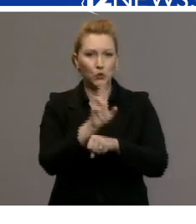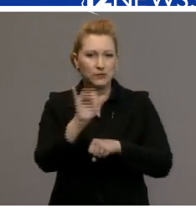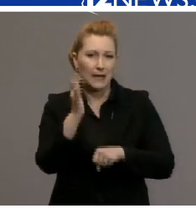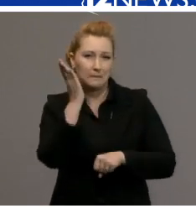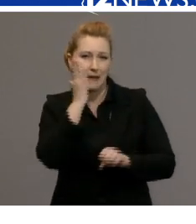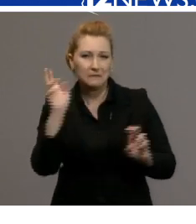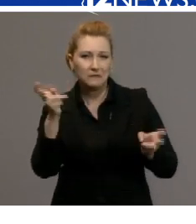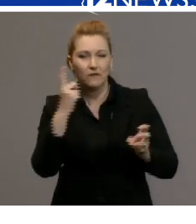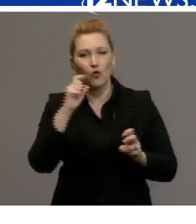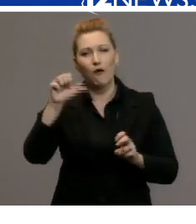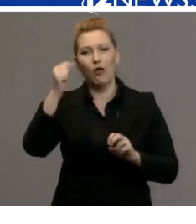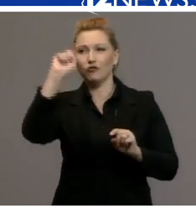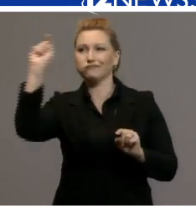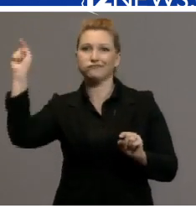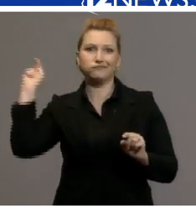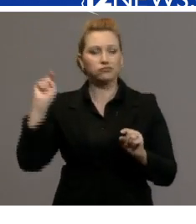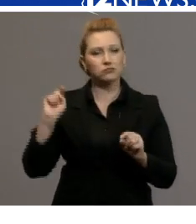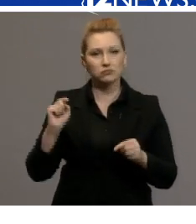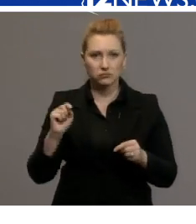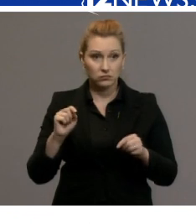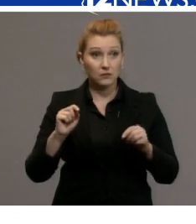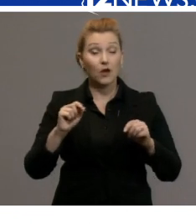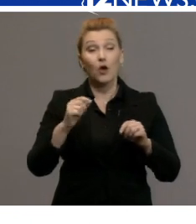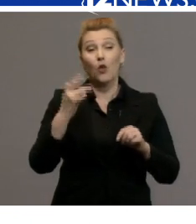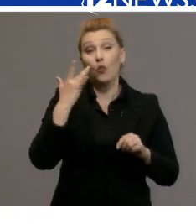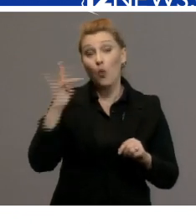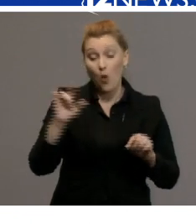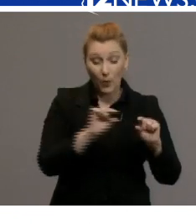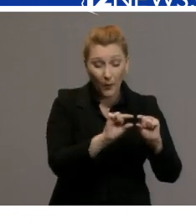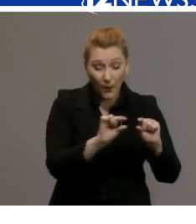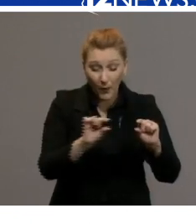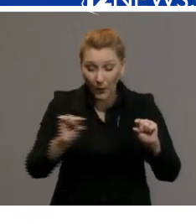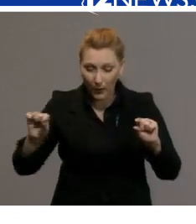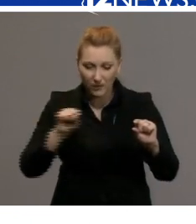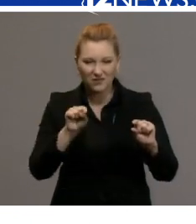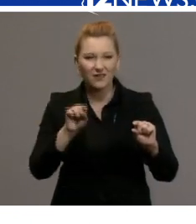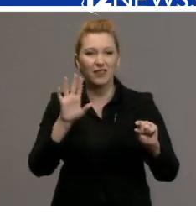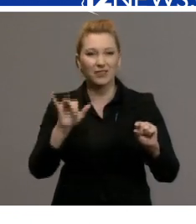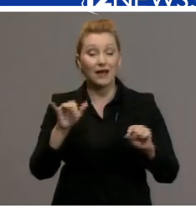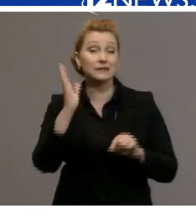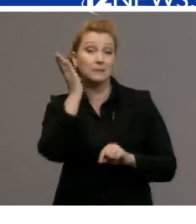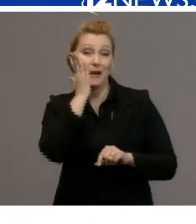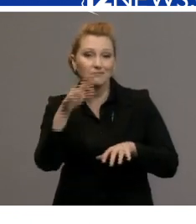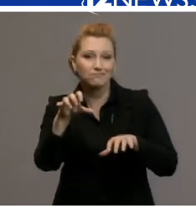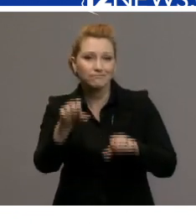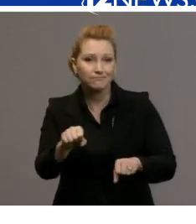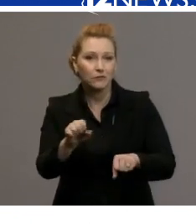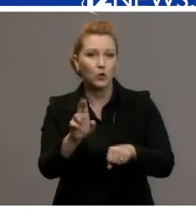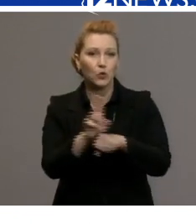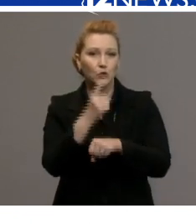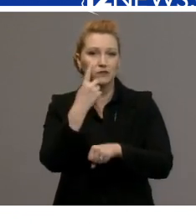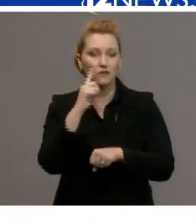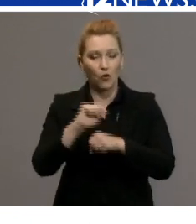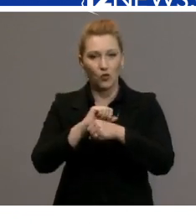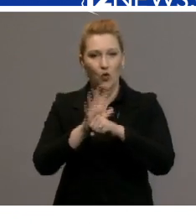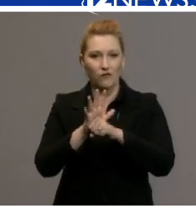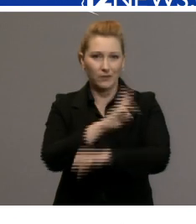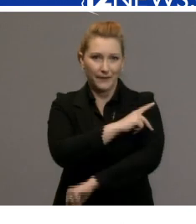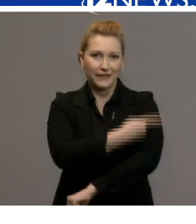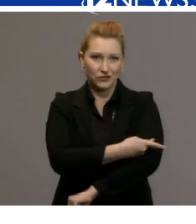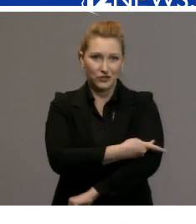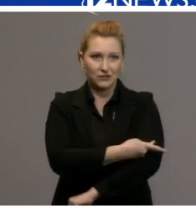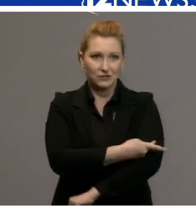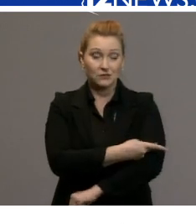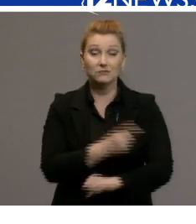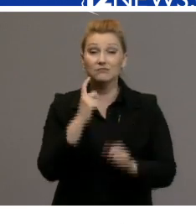used for COVID-19 patients. If you can see across the course of time, beginning on April 10th,